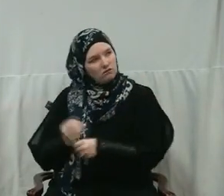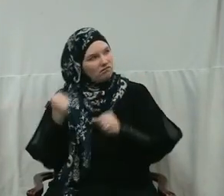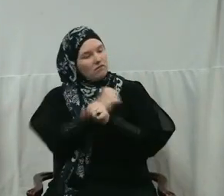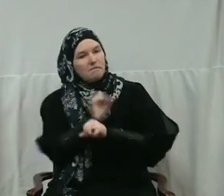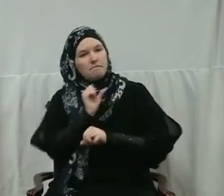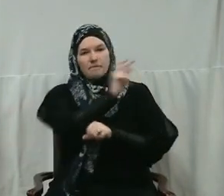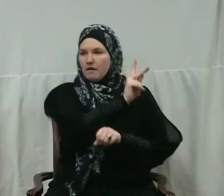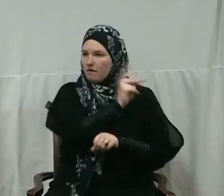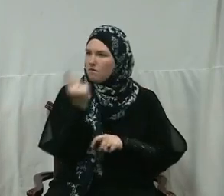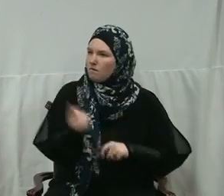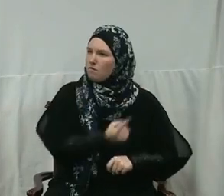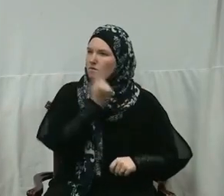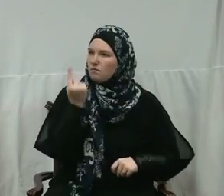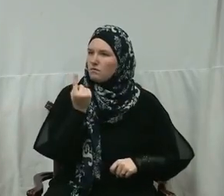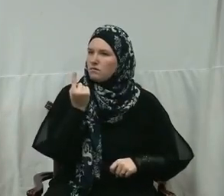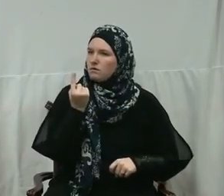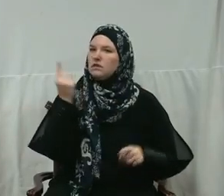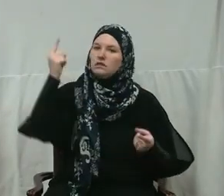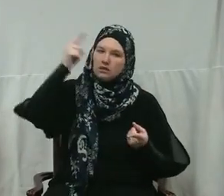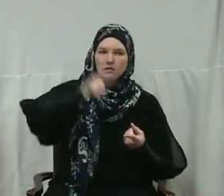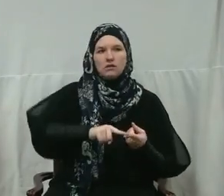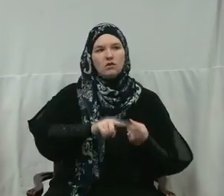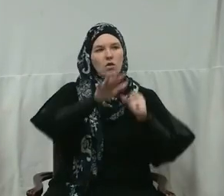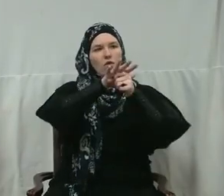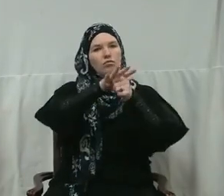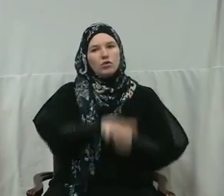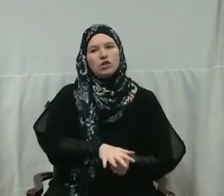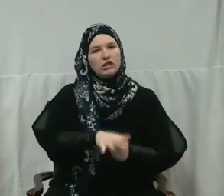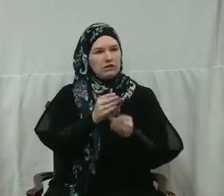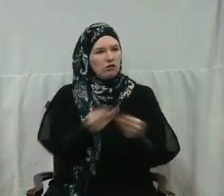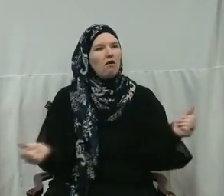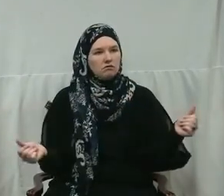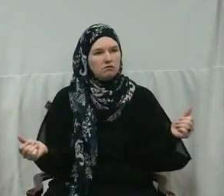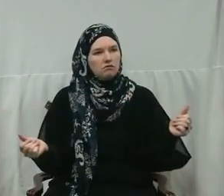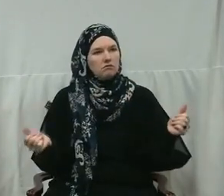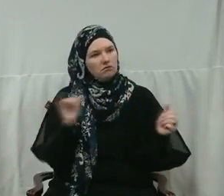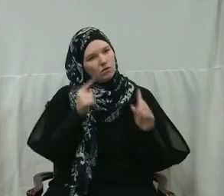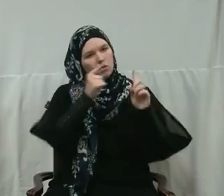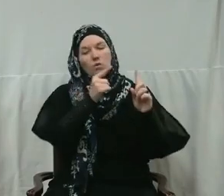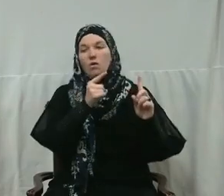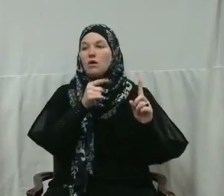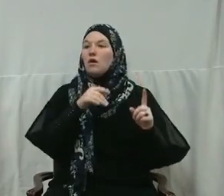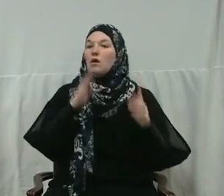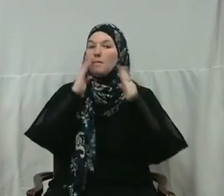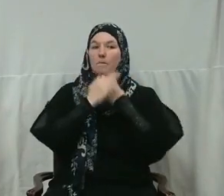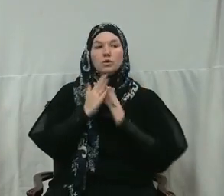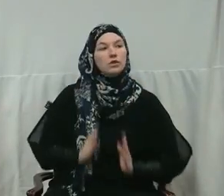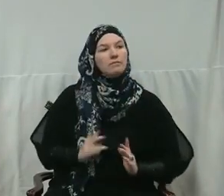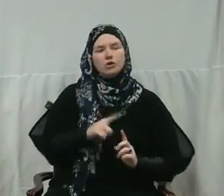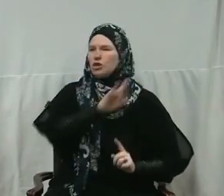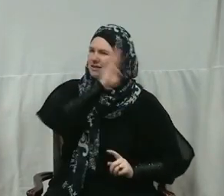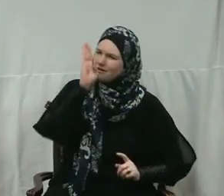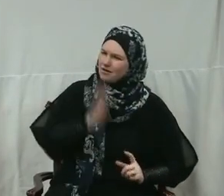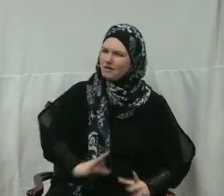possible means until oppression is gone. A Muslim should never